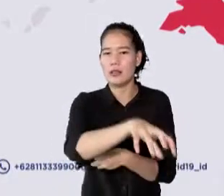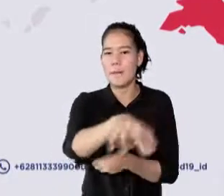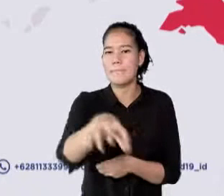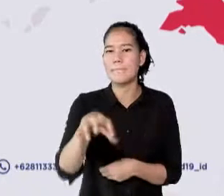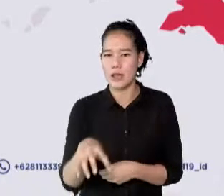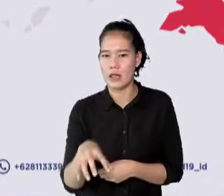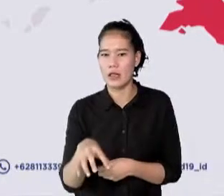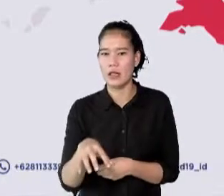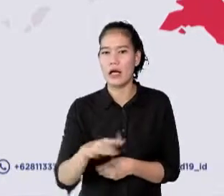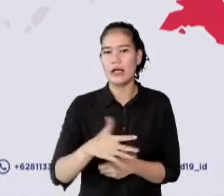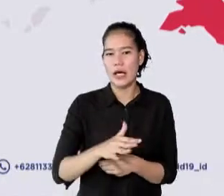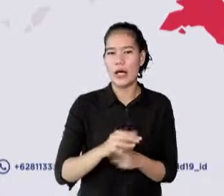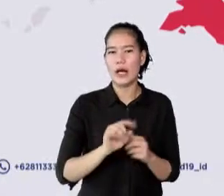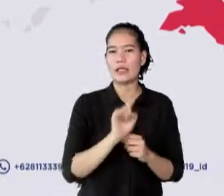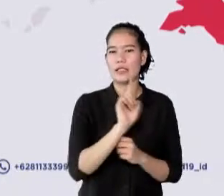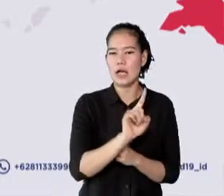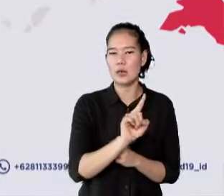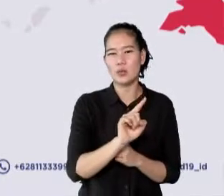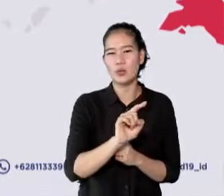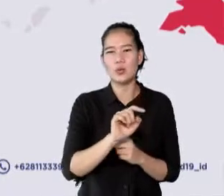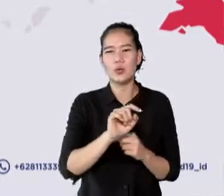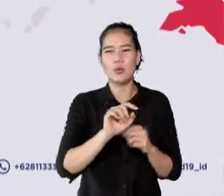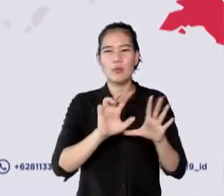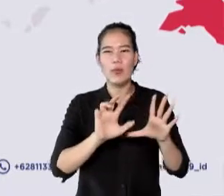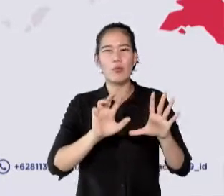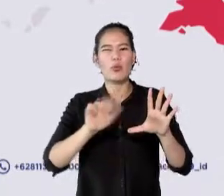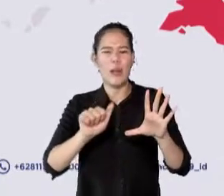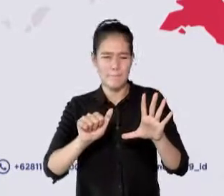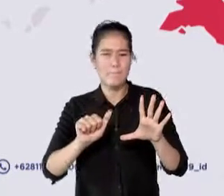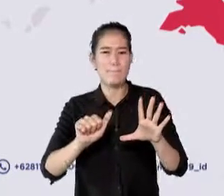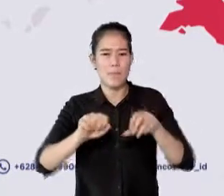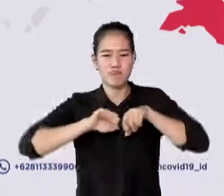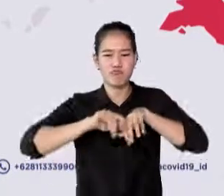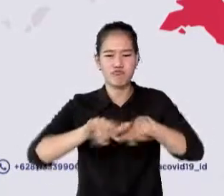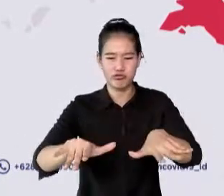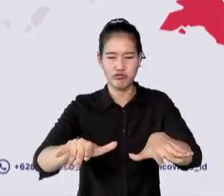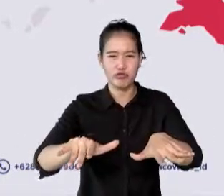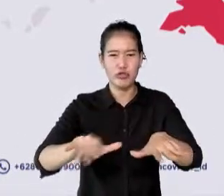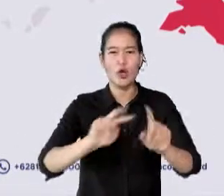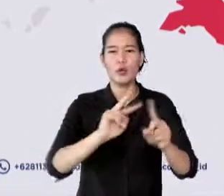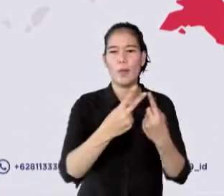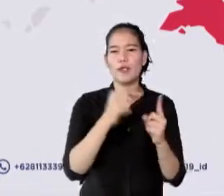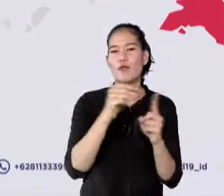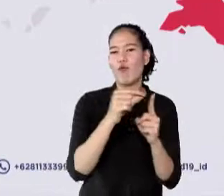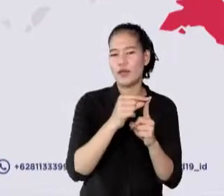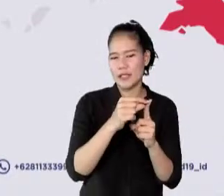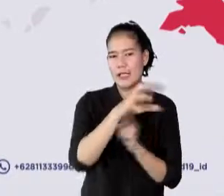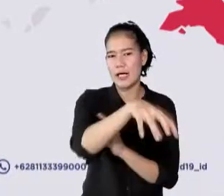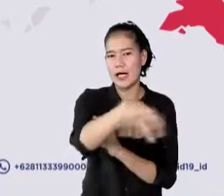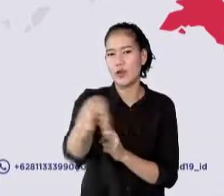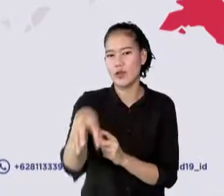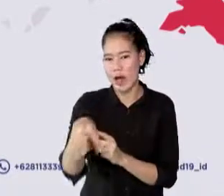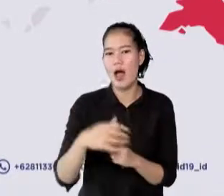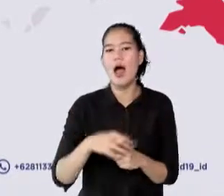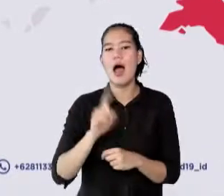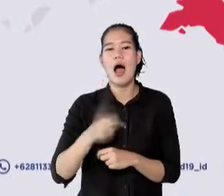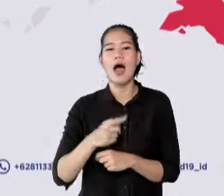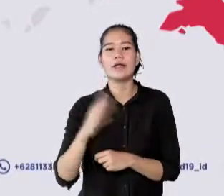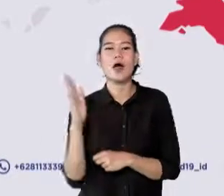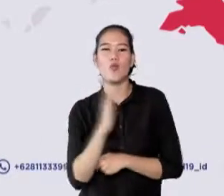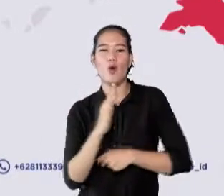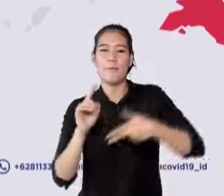as 426 posts spread across 12 provinces, namely West